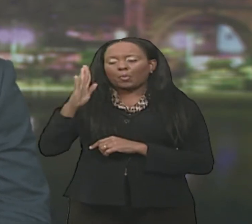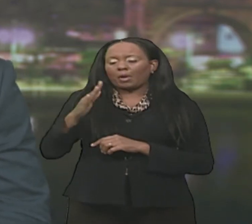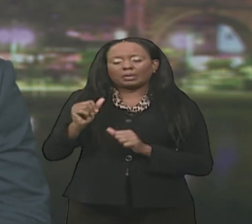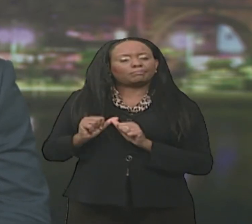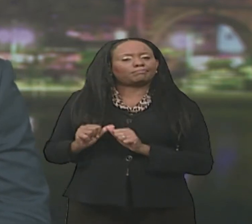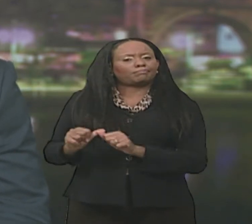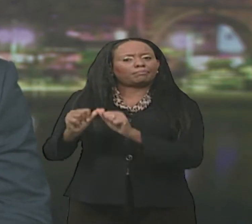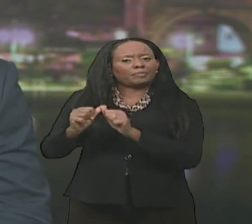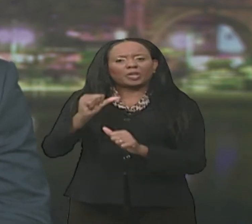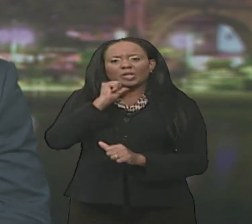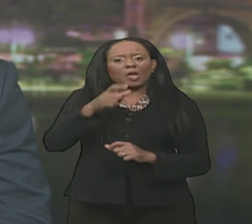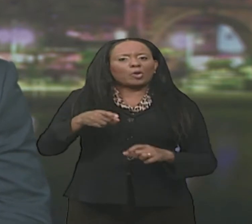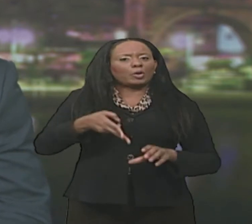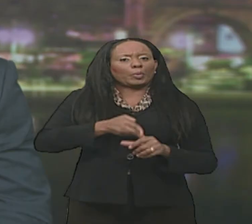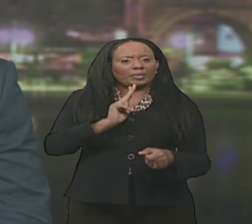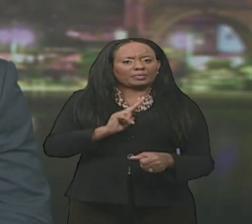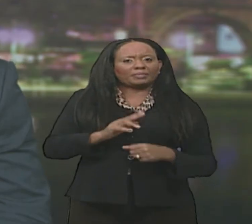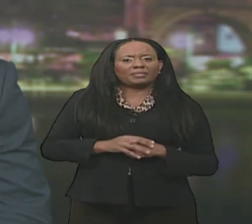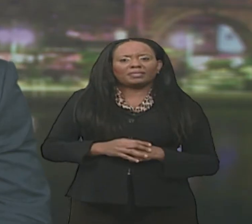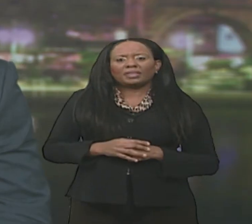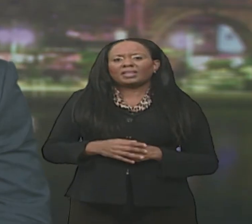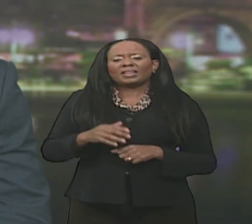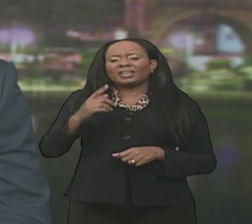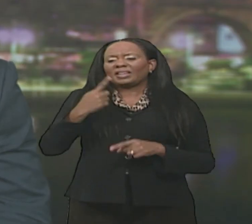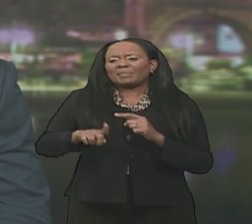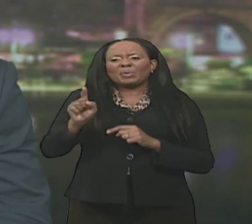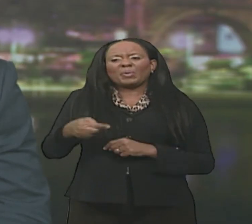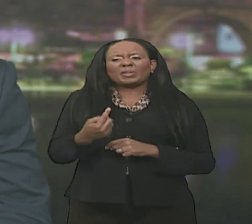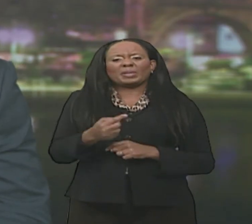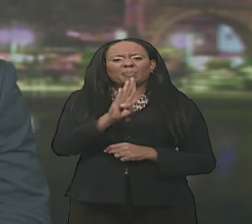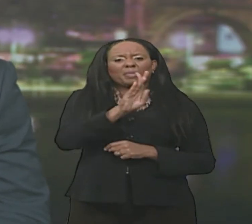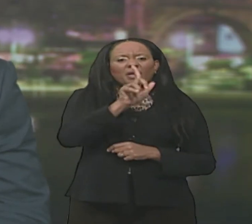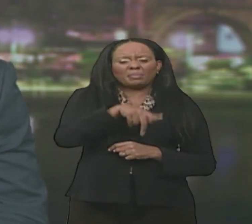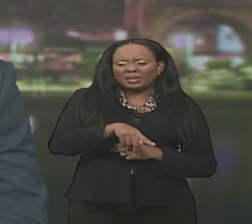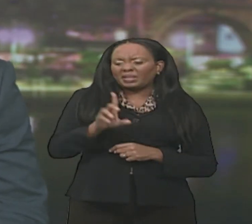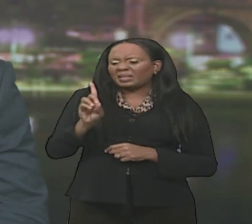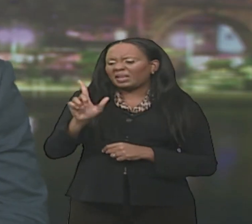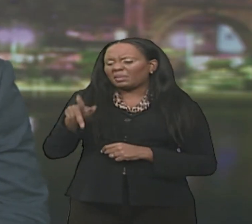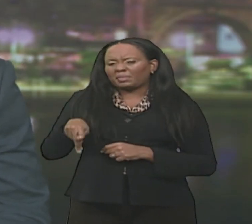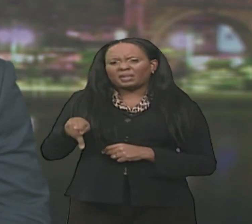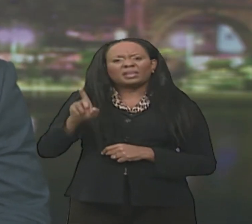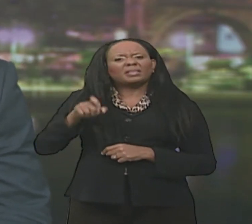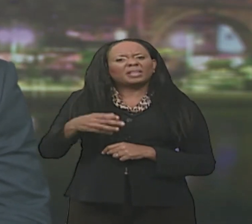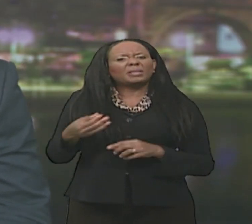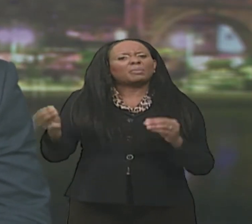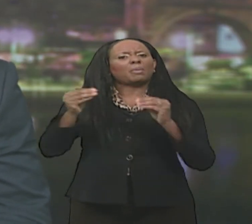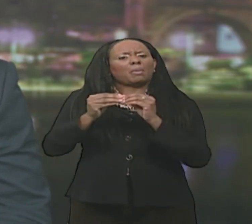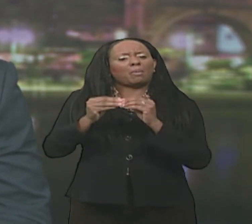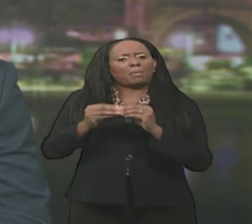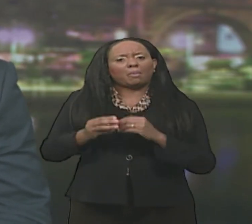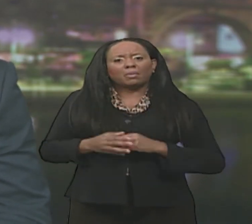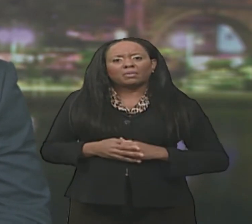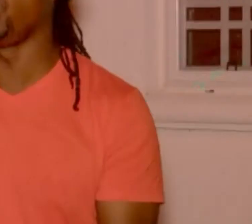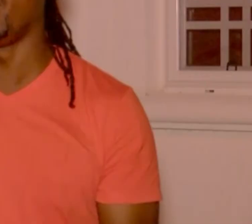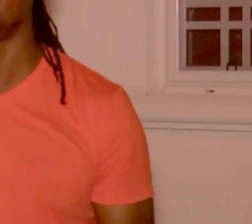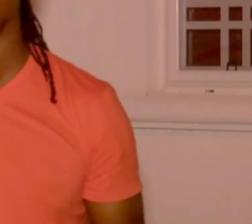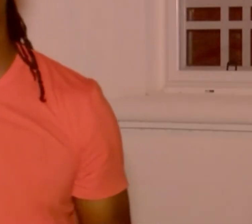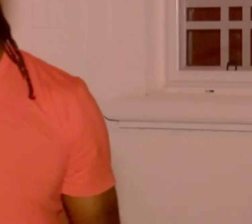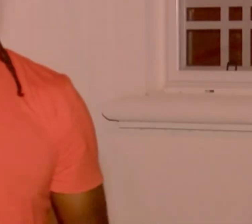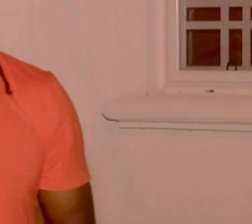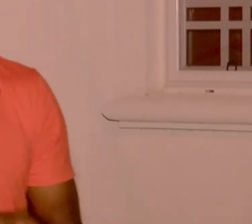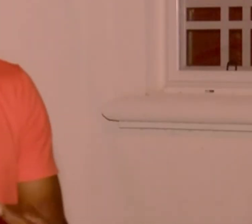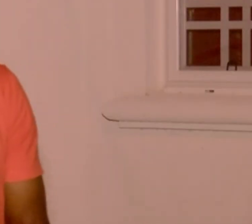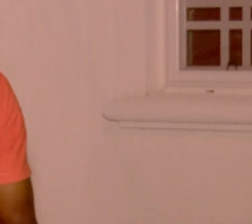George North candidate says the island cannot settle for a two-party battle any longer. Our mission is a sacred